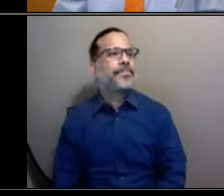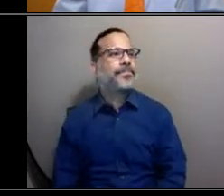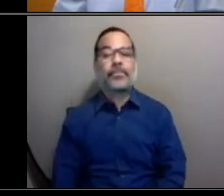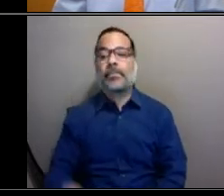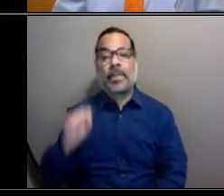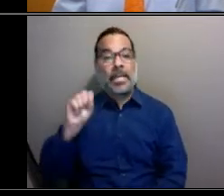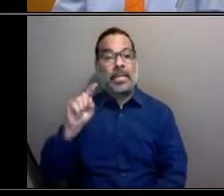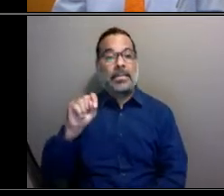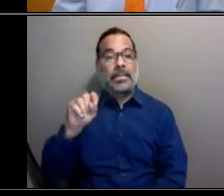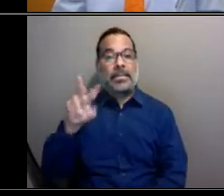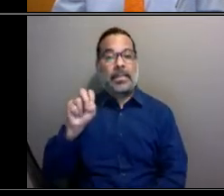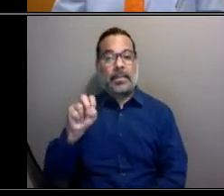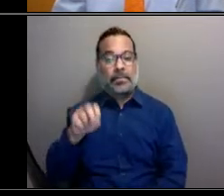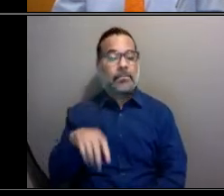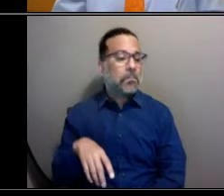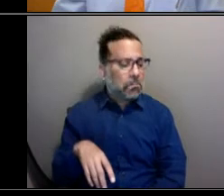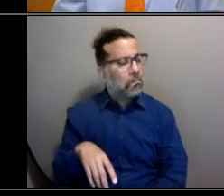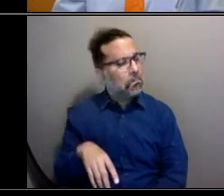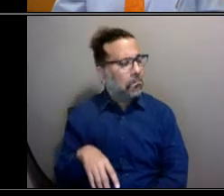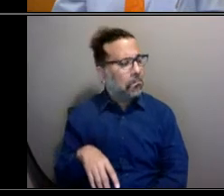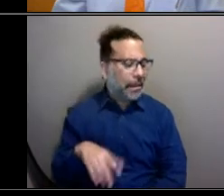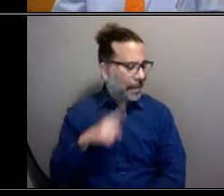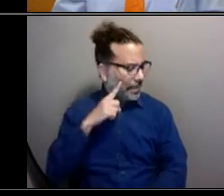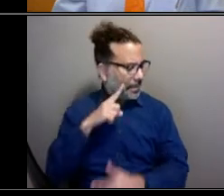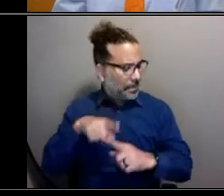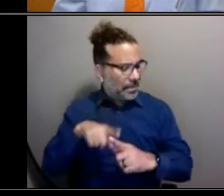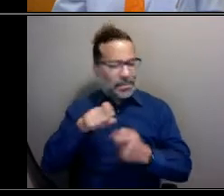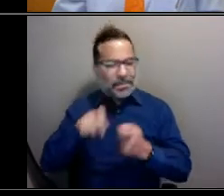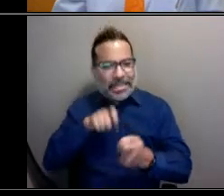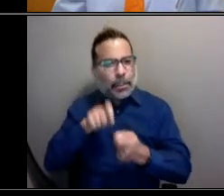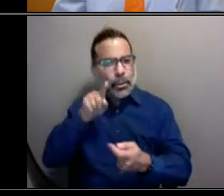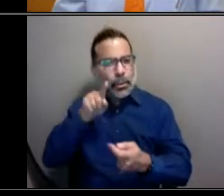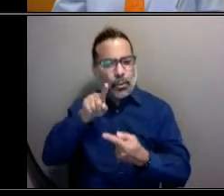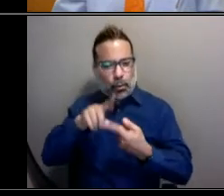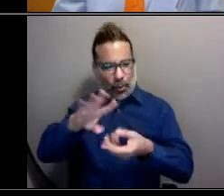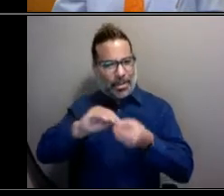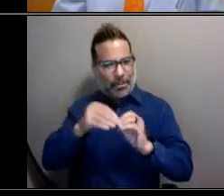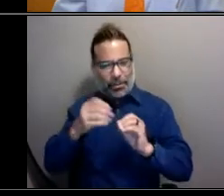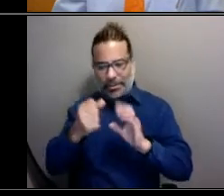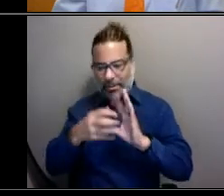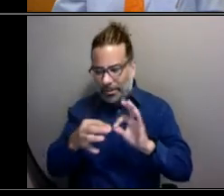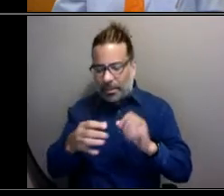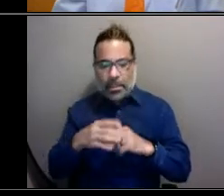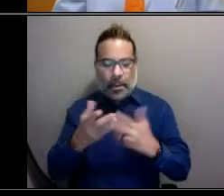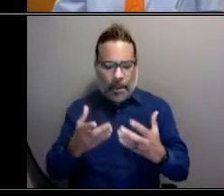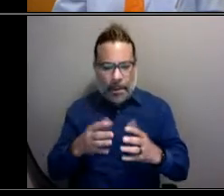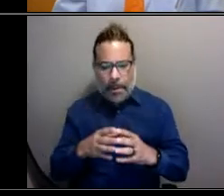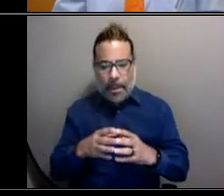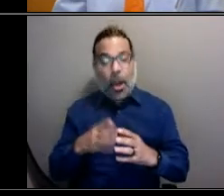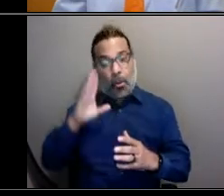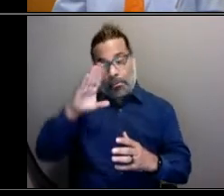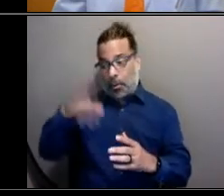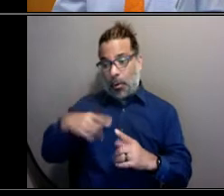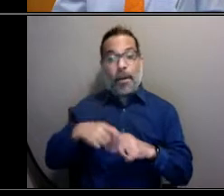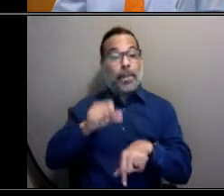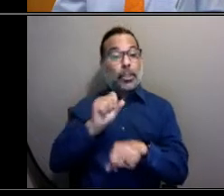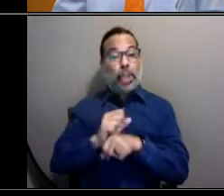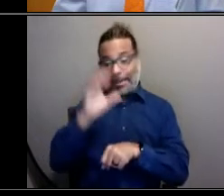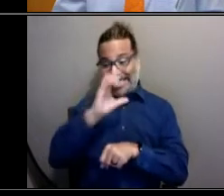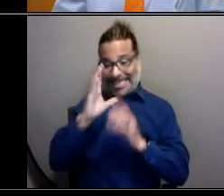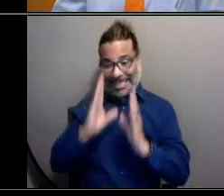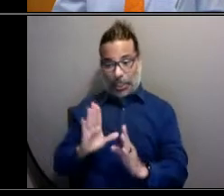is specific to the numbers that you're referencing. You know, we know certainly from the job seeker standpoint,